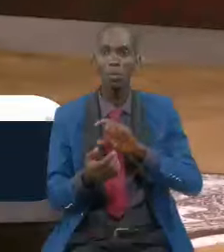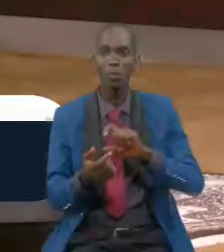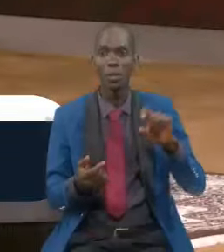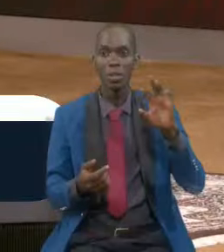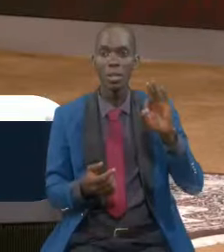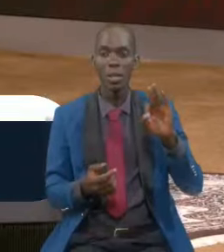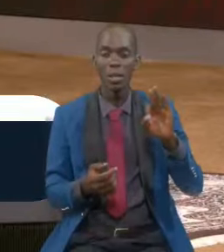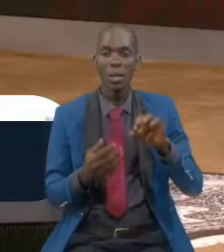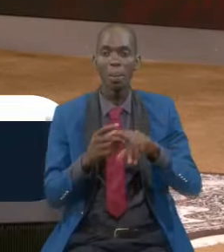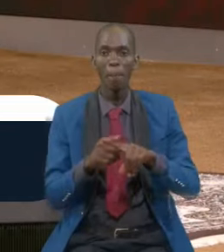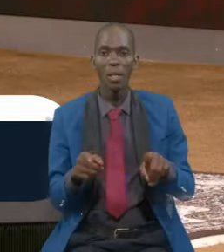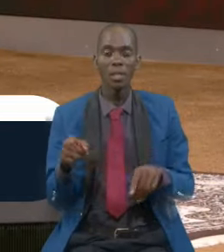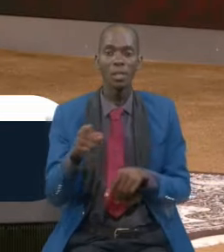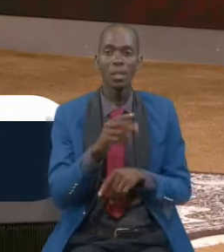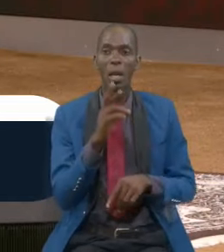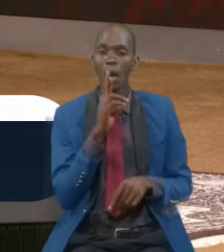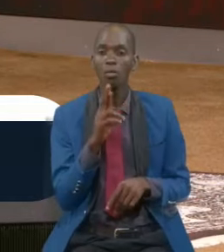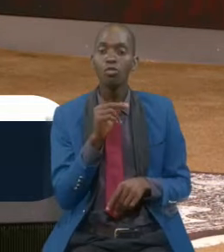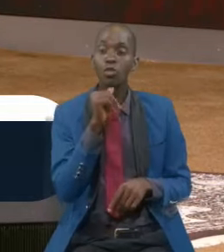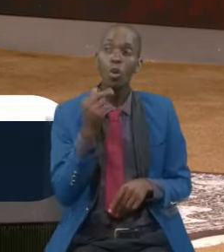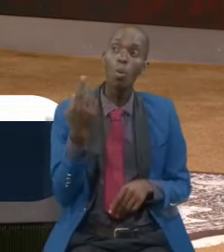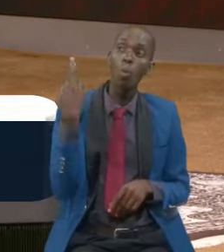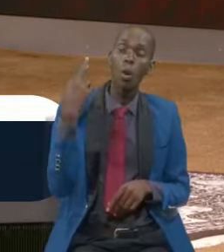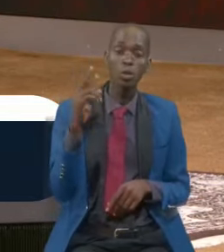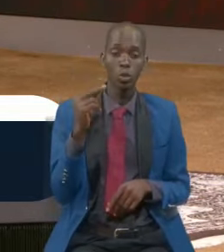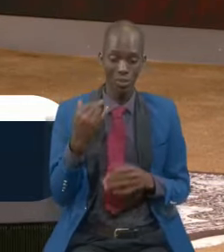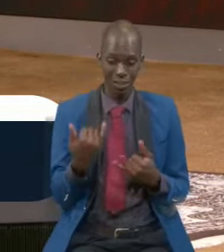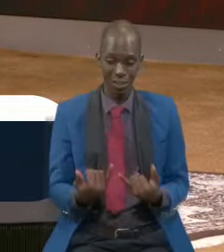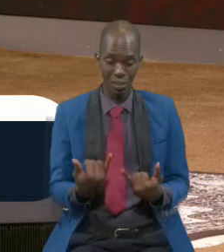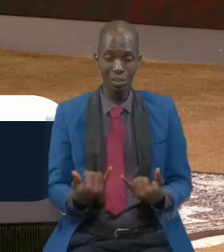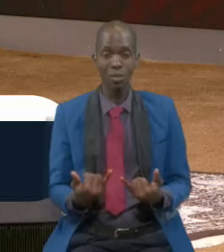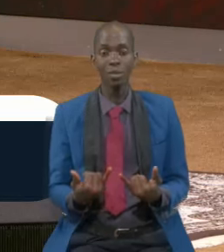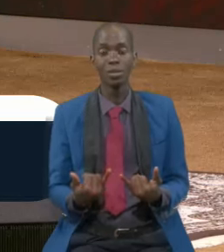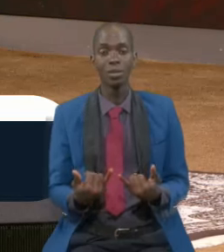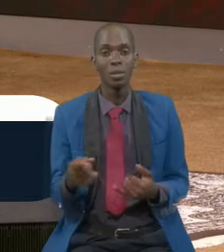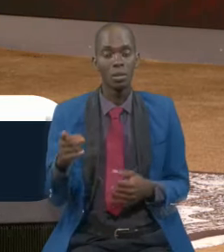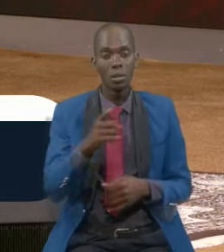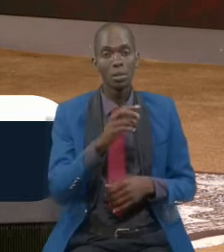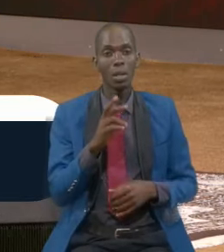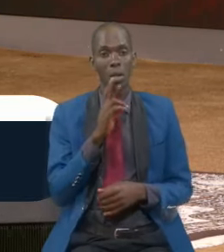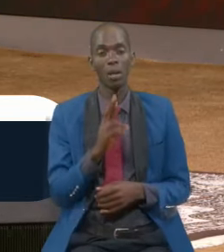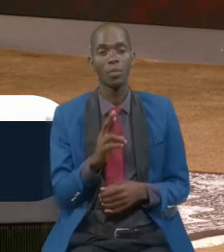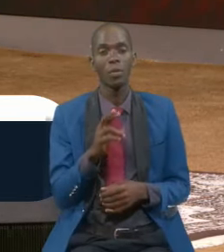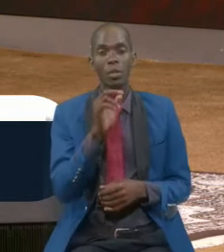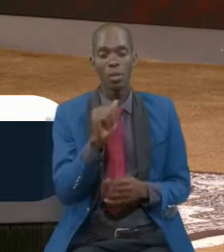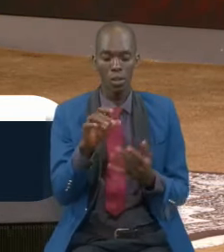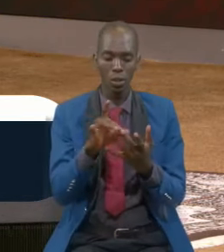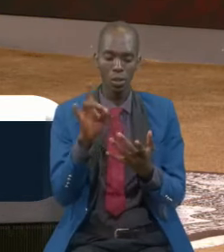But ye are, not were, ye are at this present time a